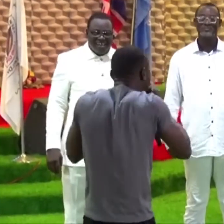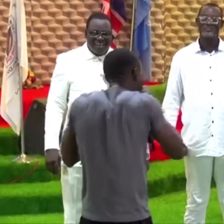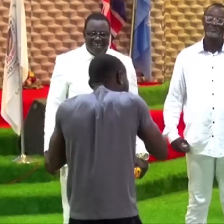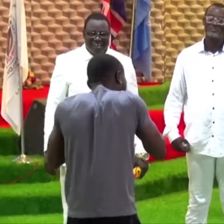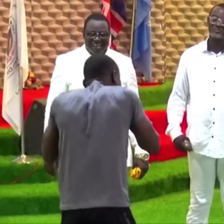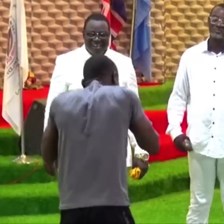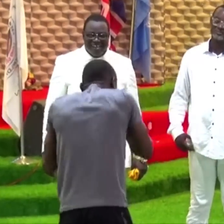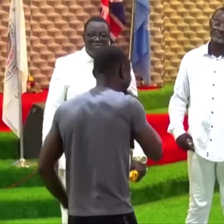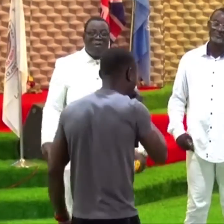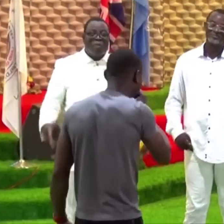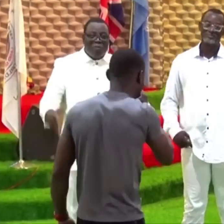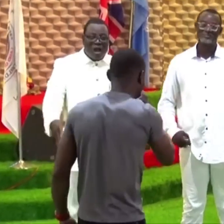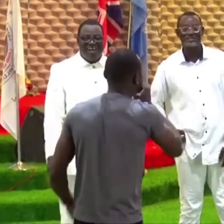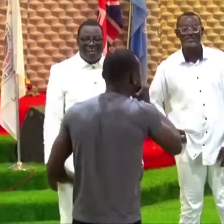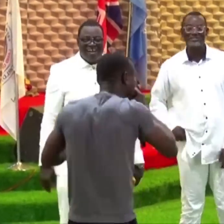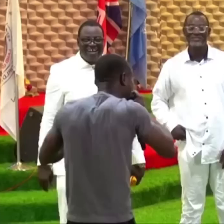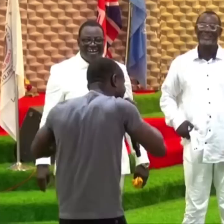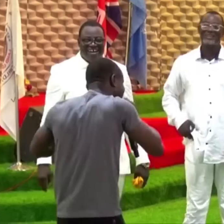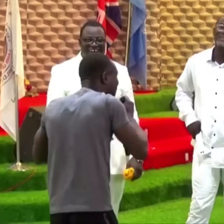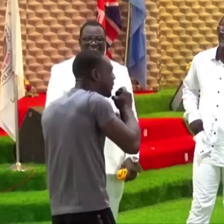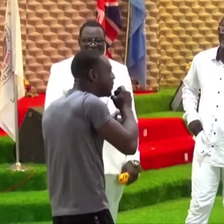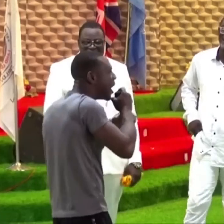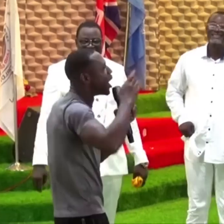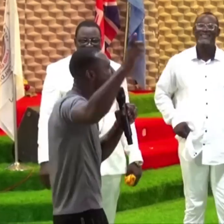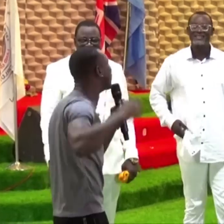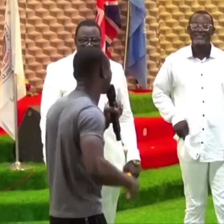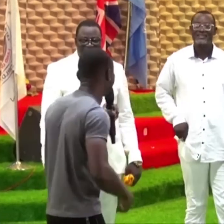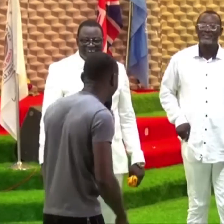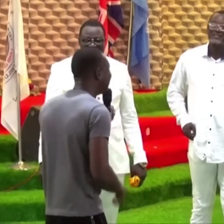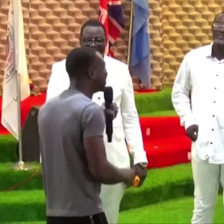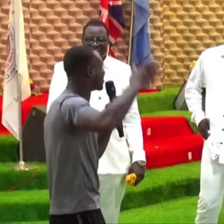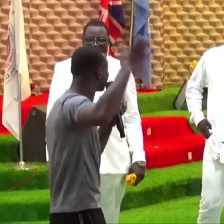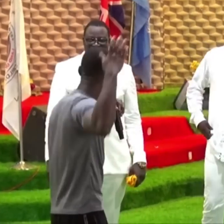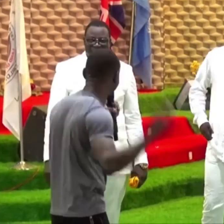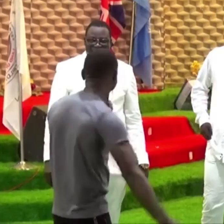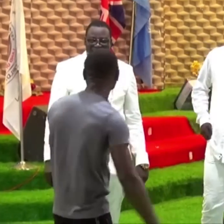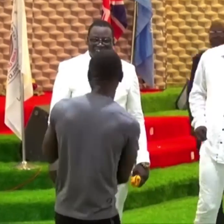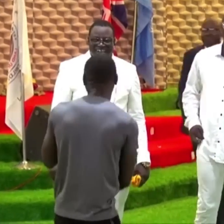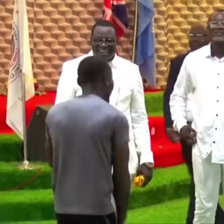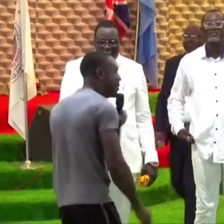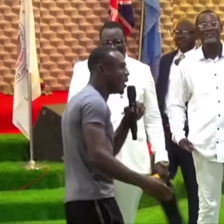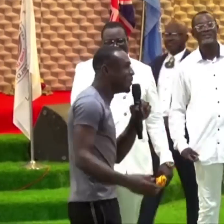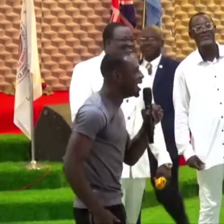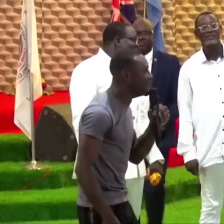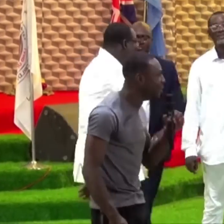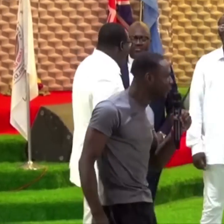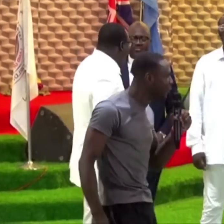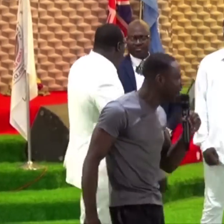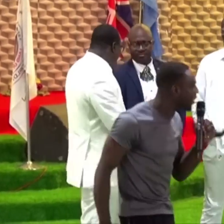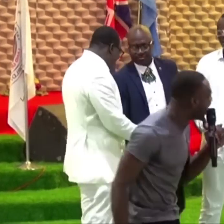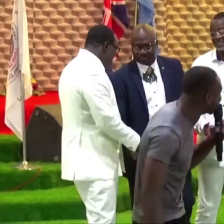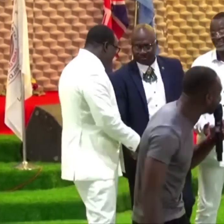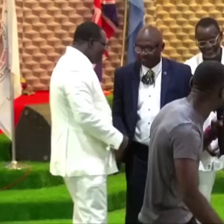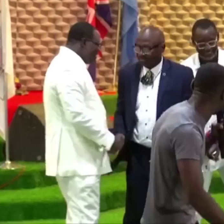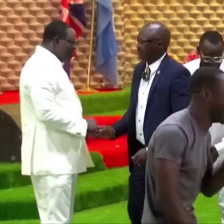mu invitation wa ni baba a ma mu invitation de ba won ma ko wo to be yin ti ma so fun ni baba emi omo eru mo